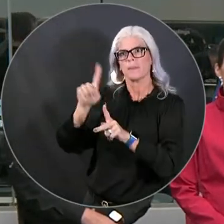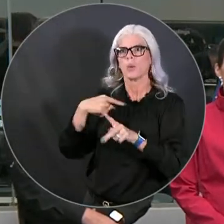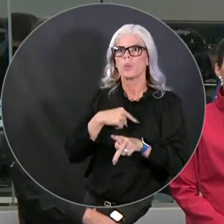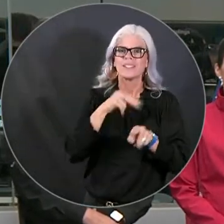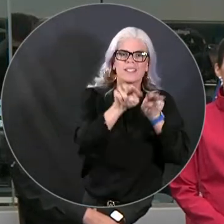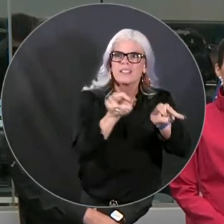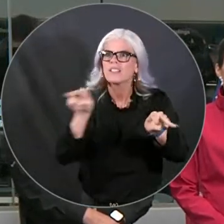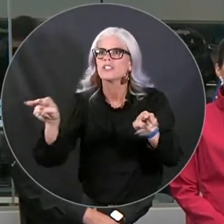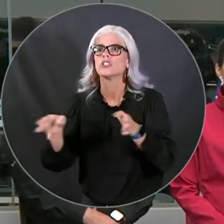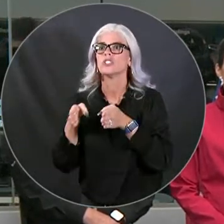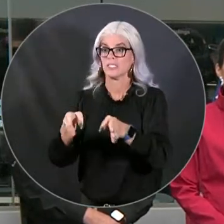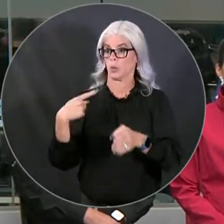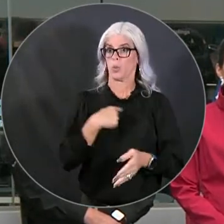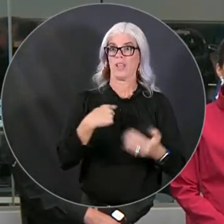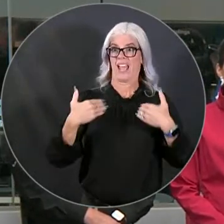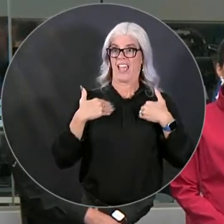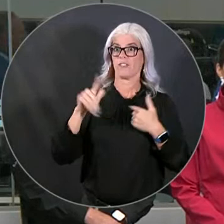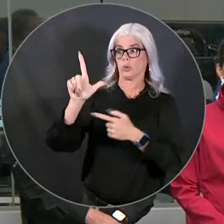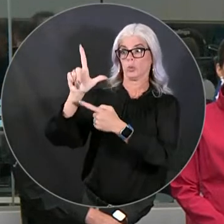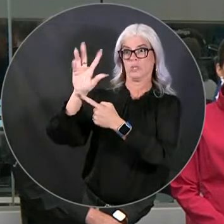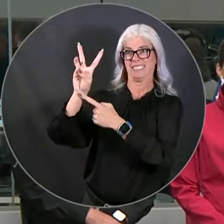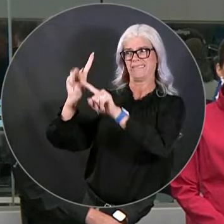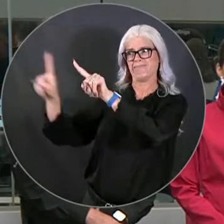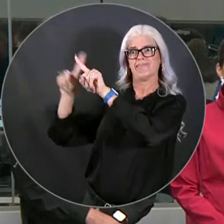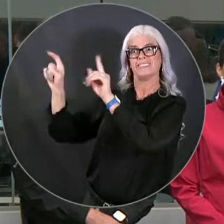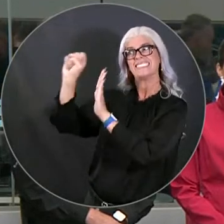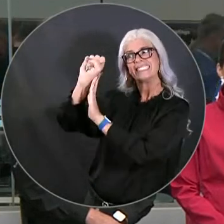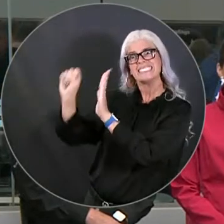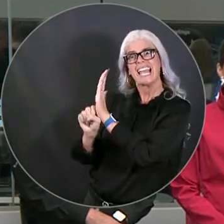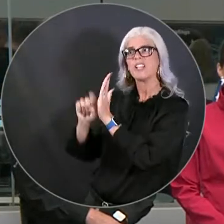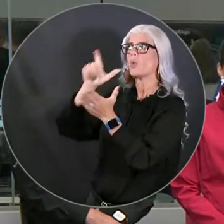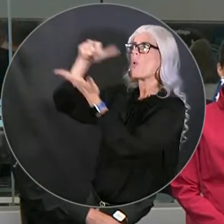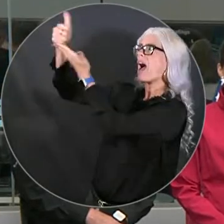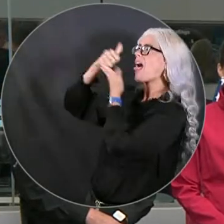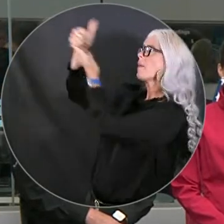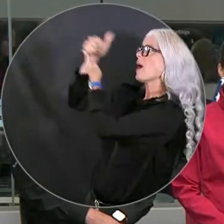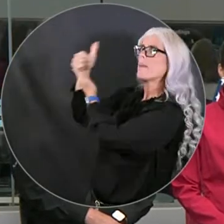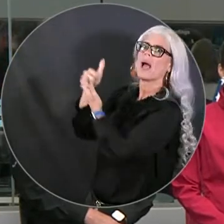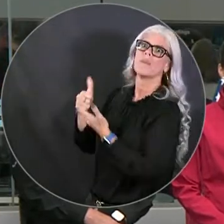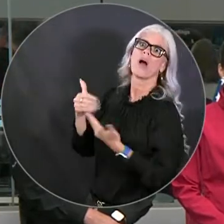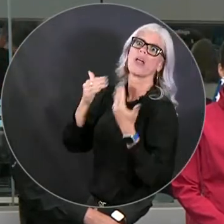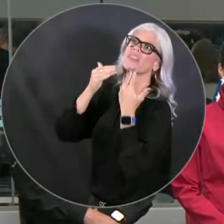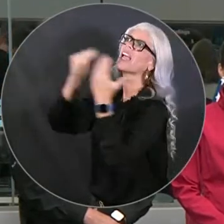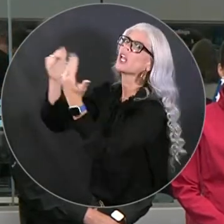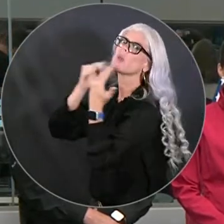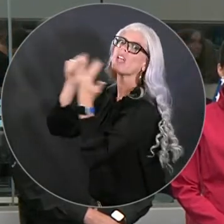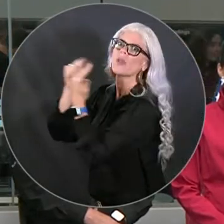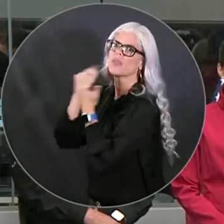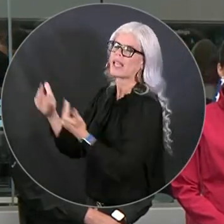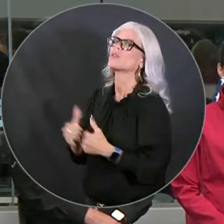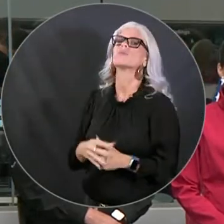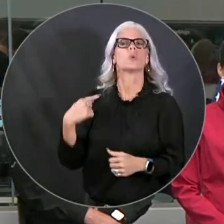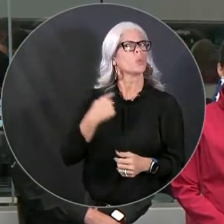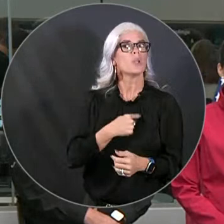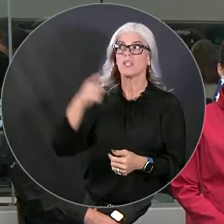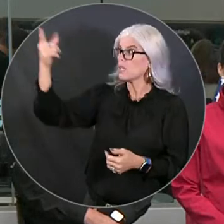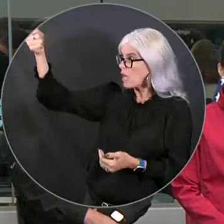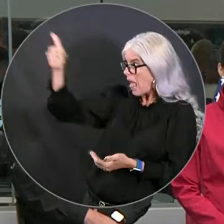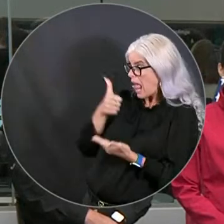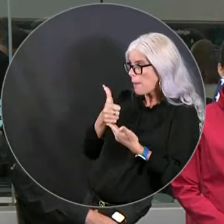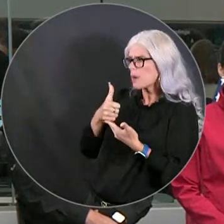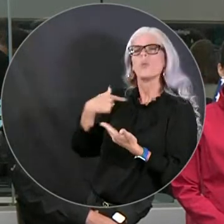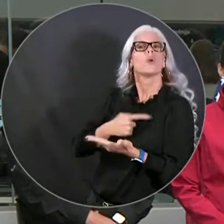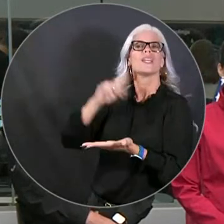states provide support. We really appreciate that. It's going to be put to use. This is, I don't think we've ever seen an